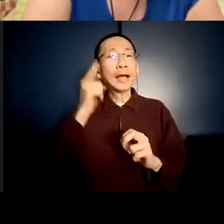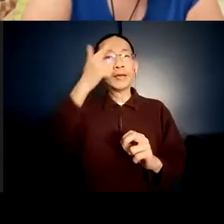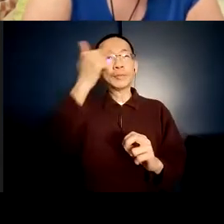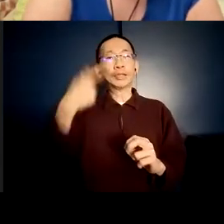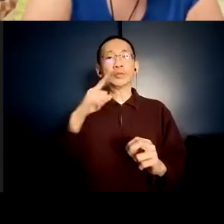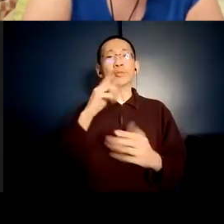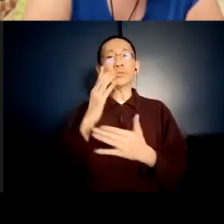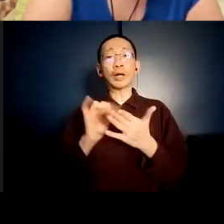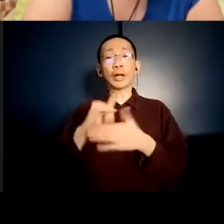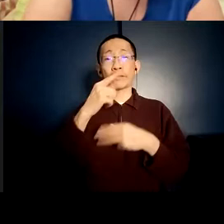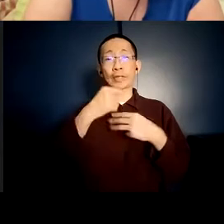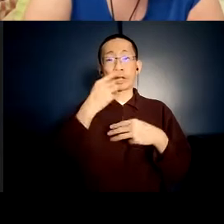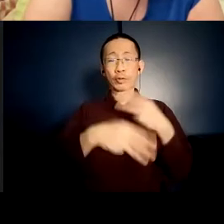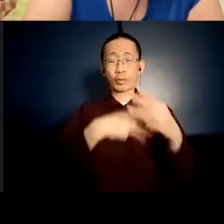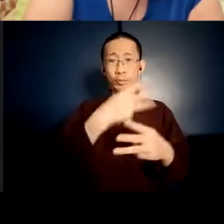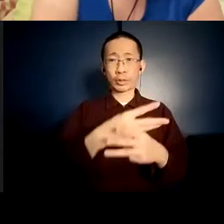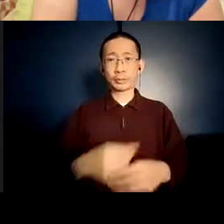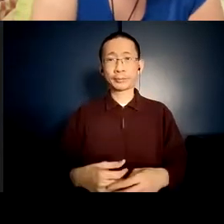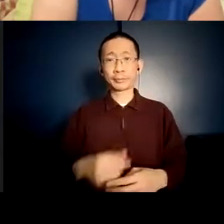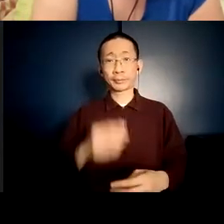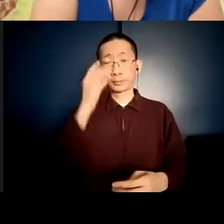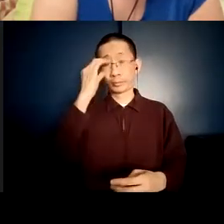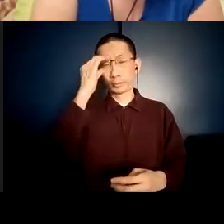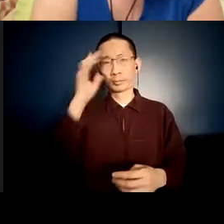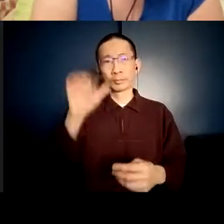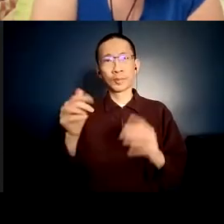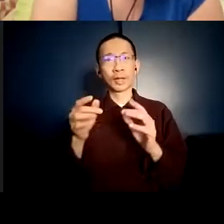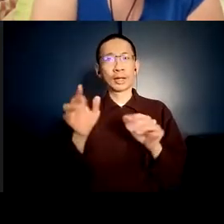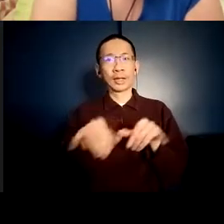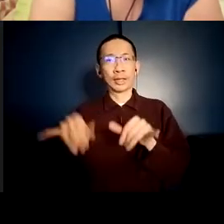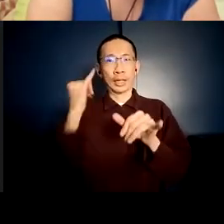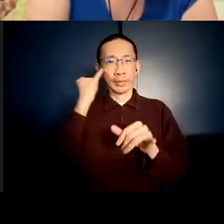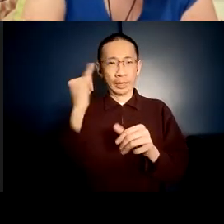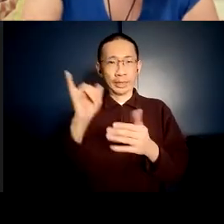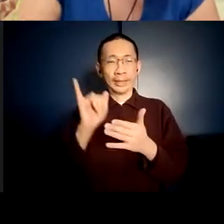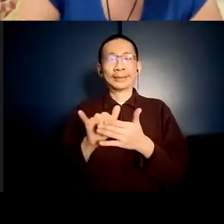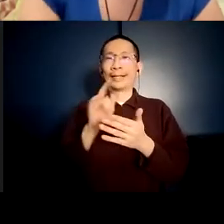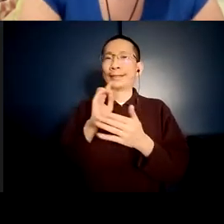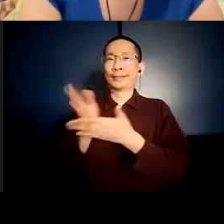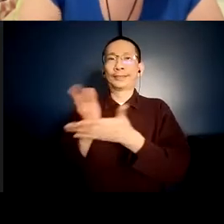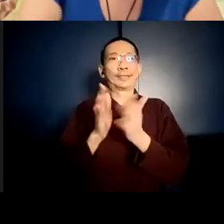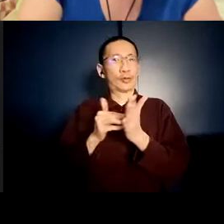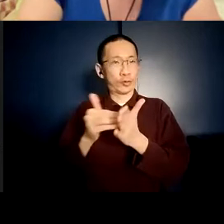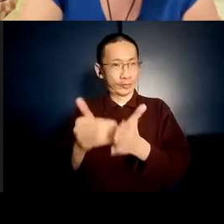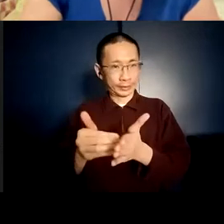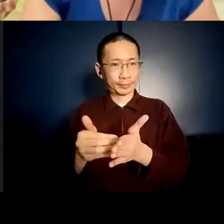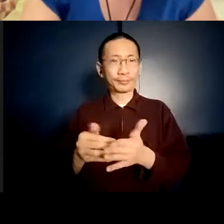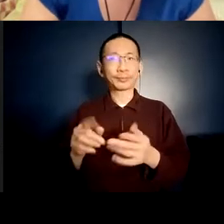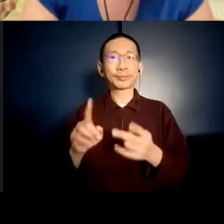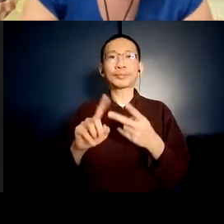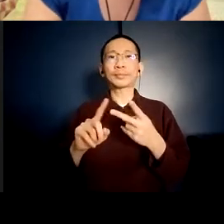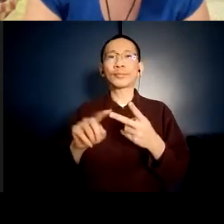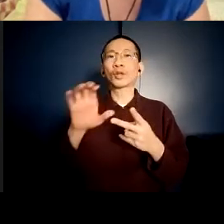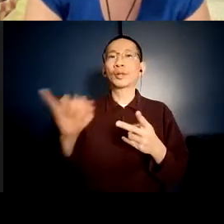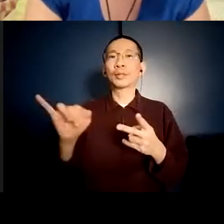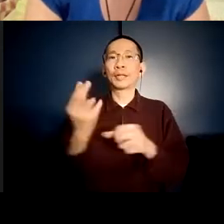the hearing world. Another common idea that gets tossed around out there is that cochlear implant